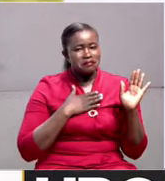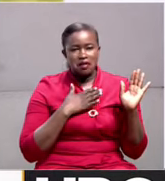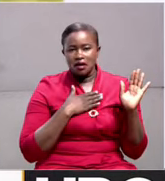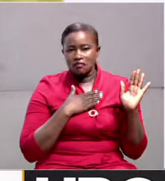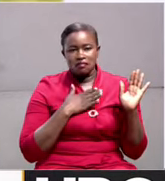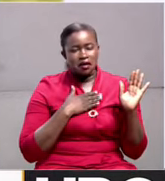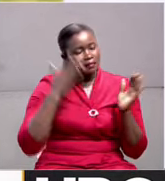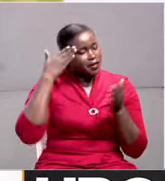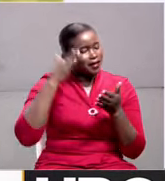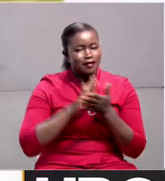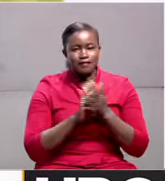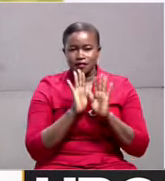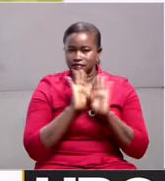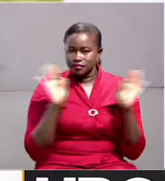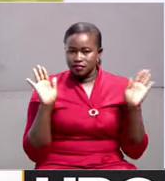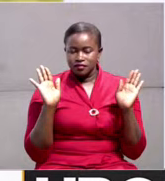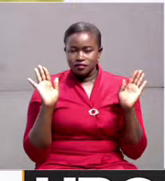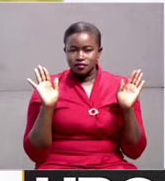my belief,